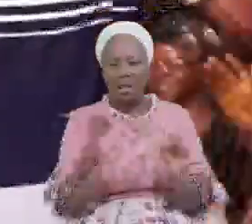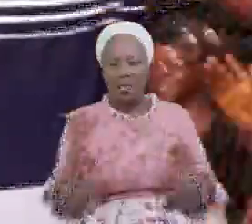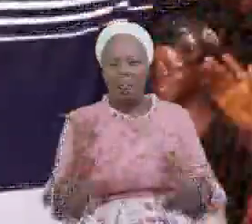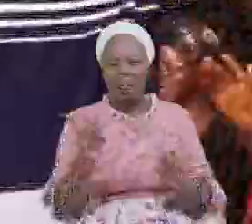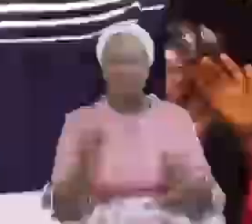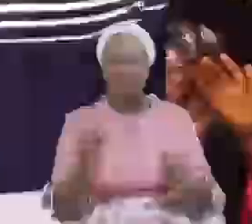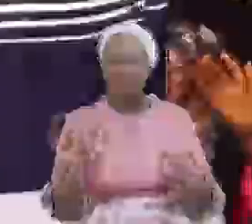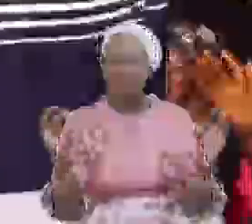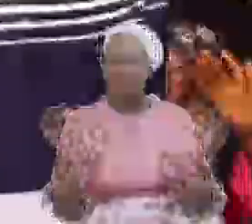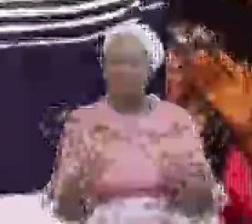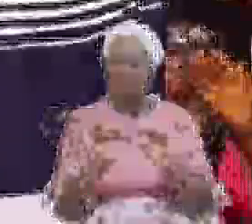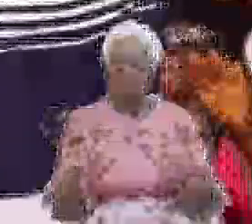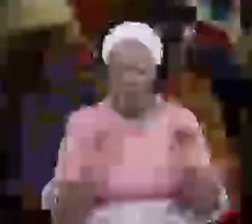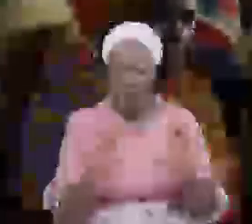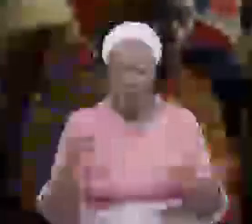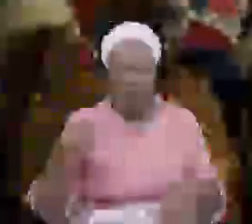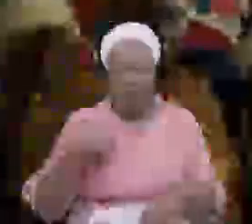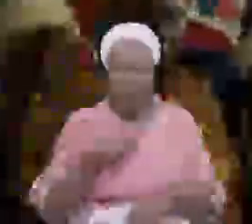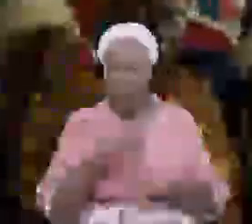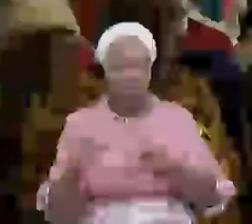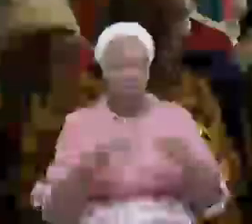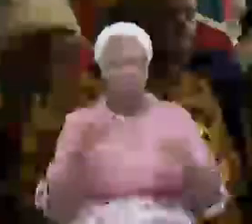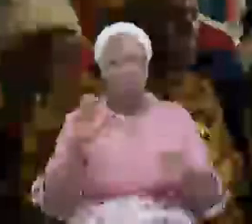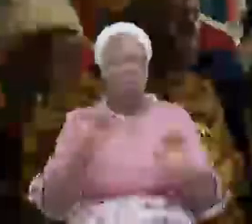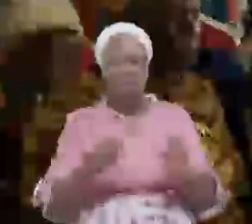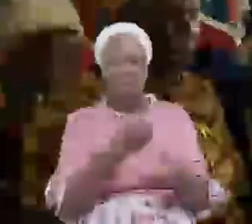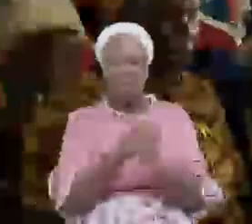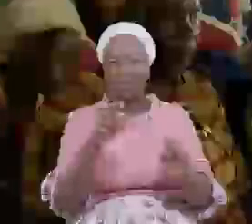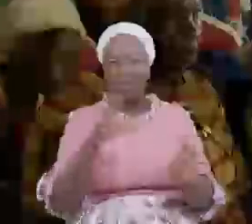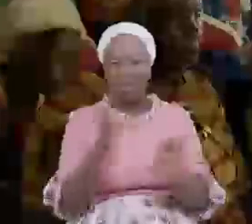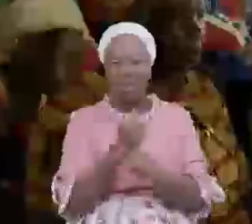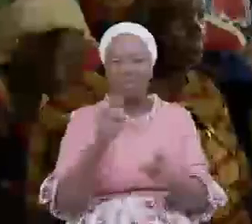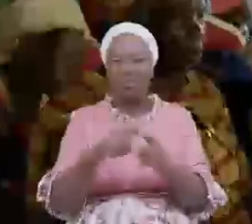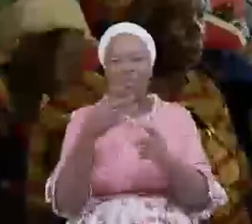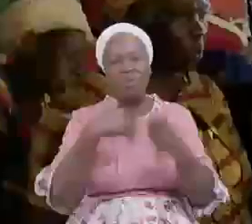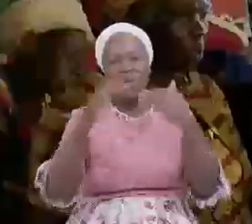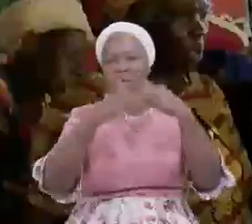Nothing you do can save you and get you to heaven.